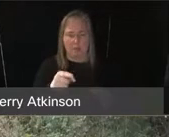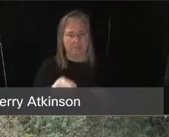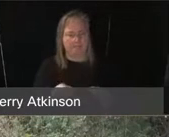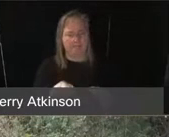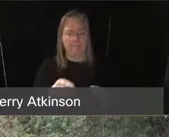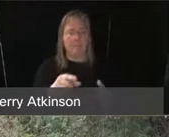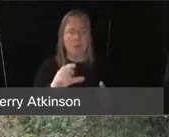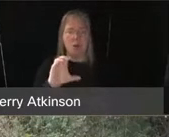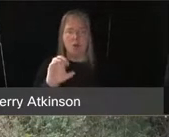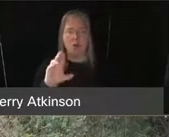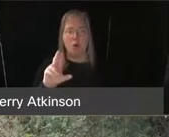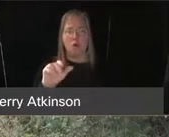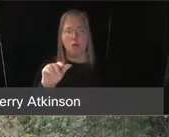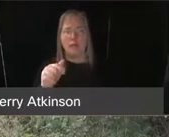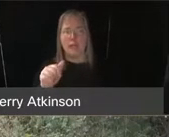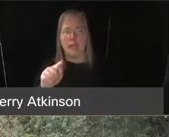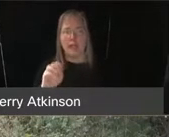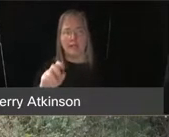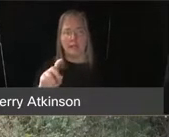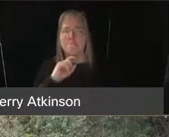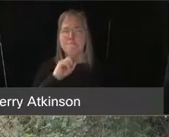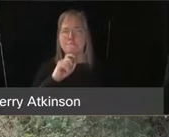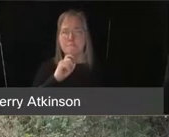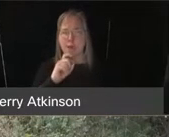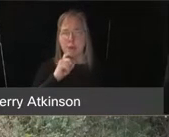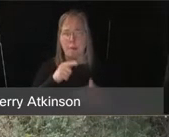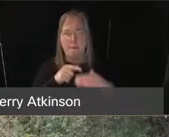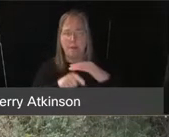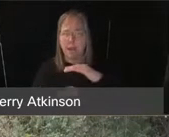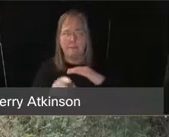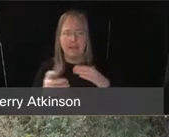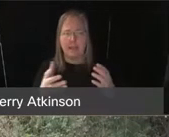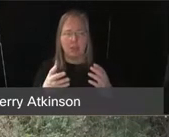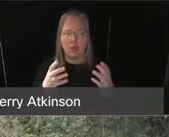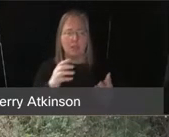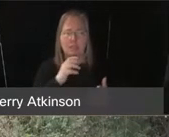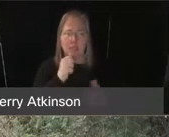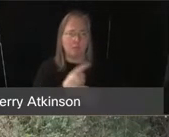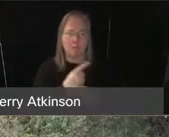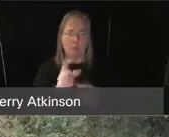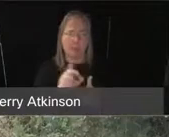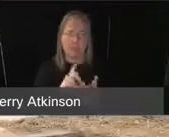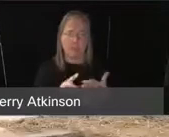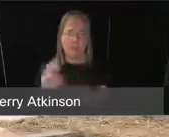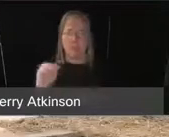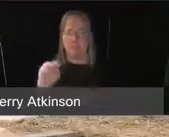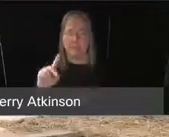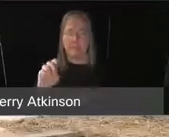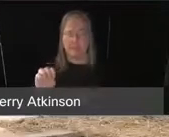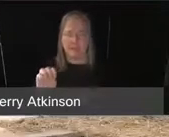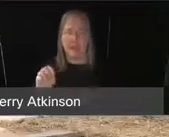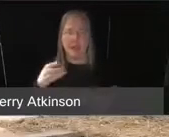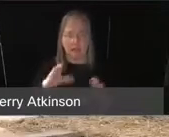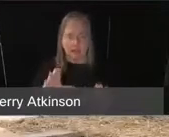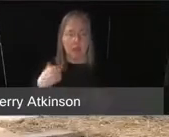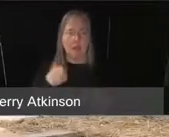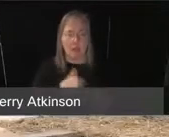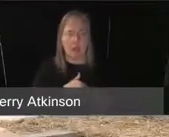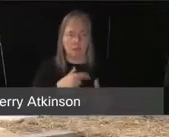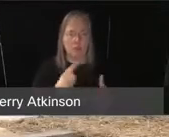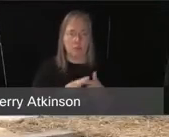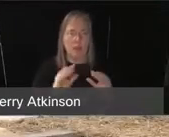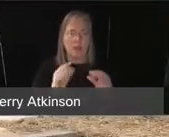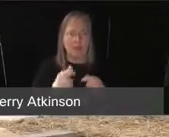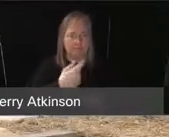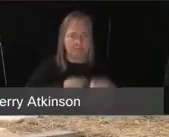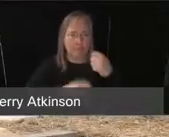corrugated metal pipe is not an appropriate design. So MDE allowed us to move forward and install a box culvert. And this is